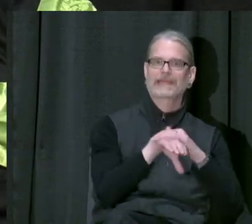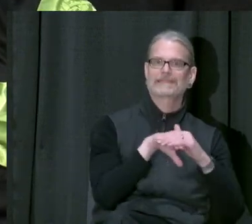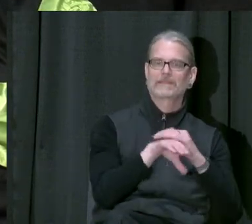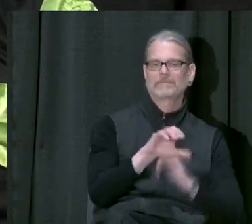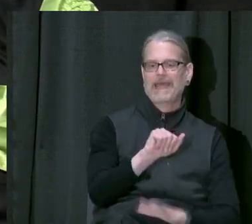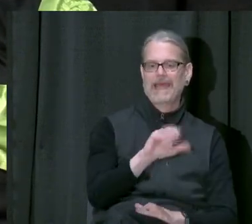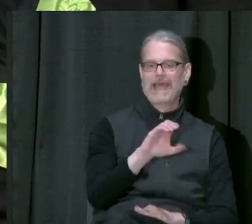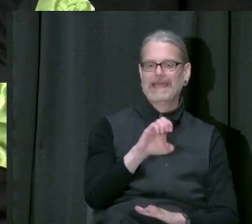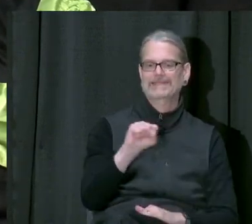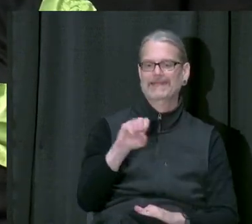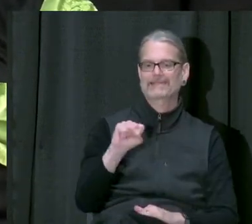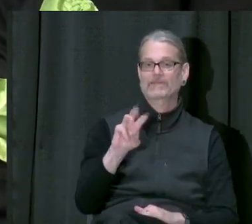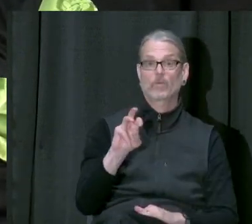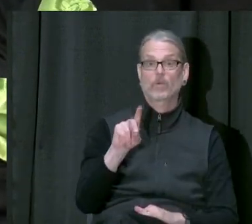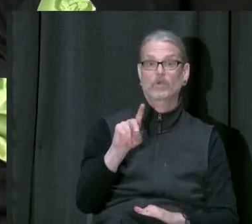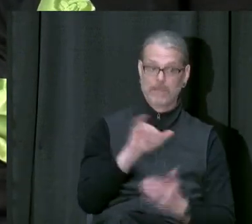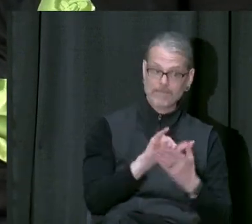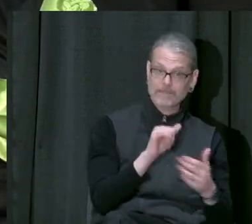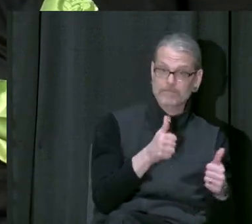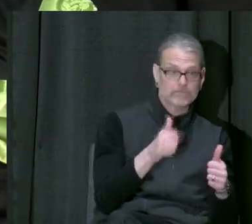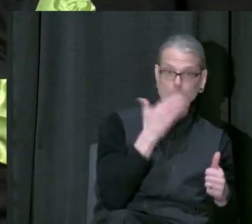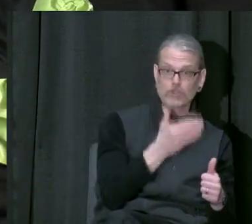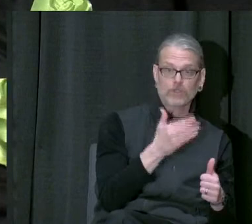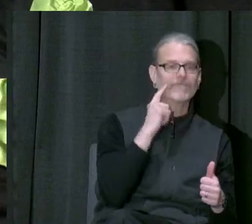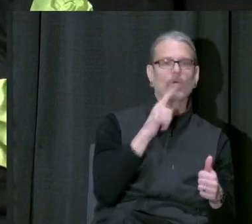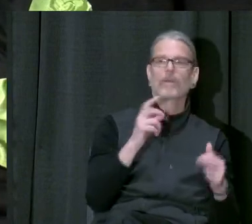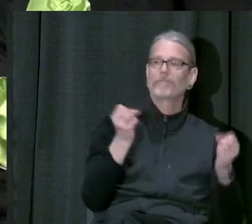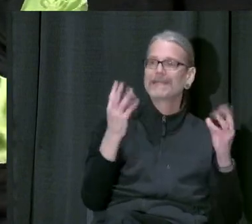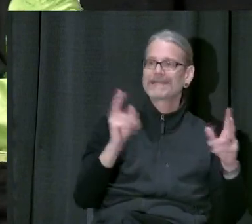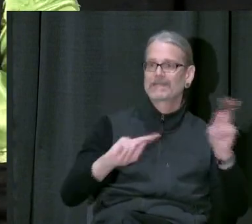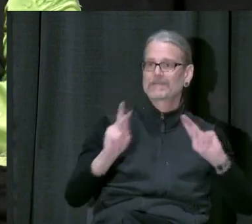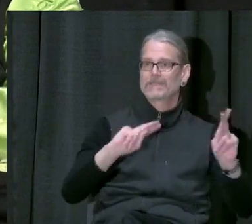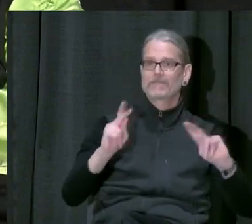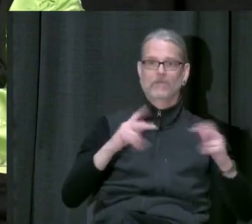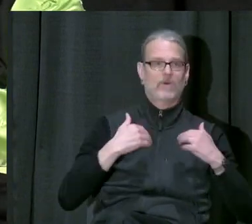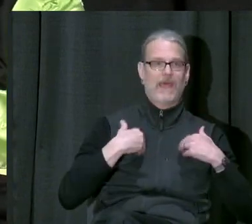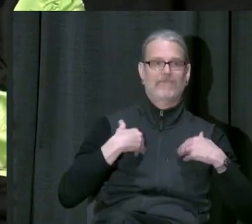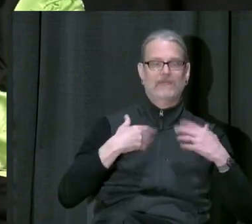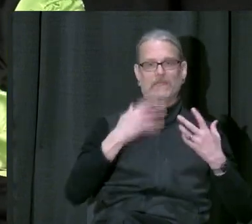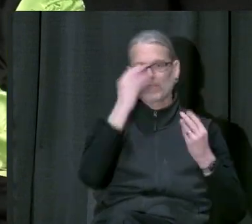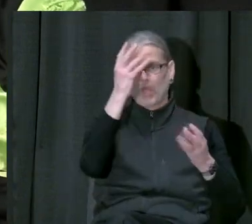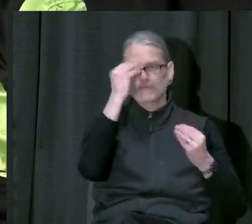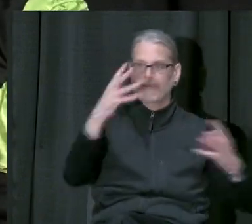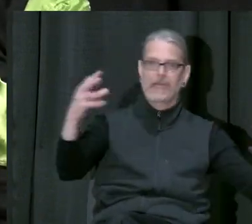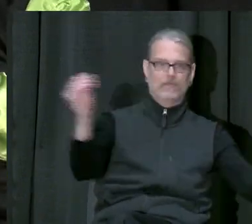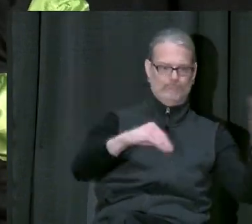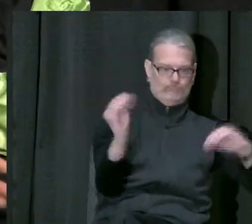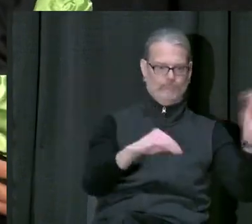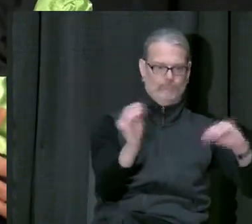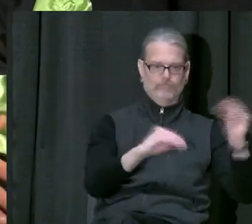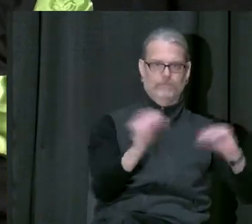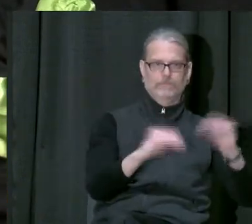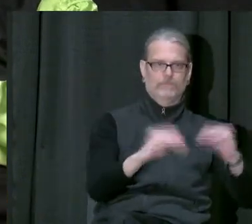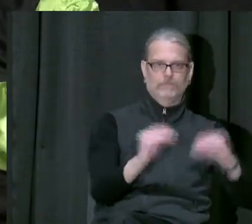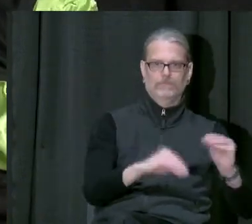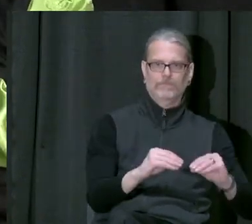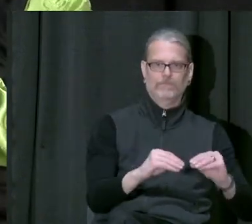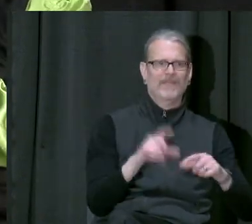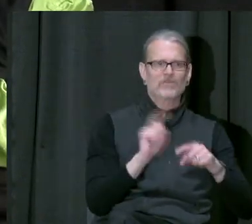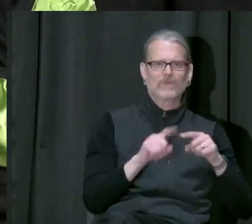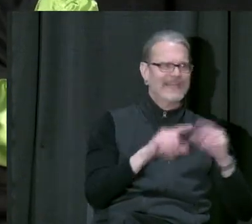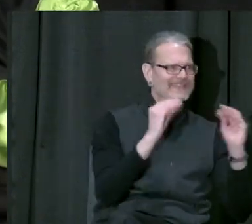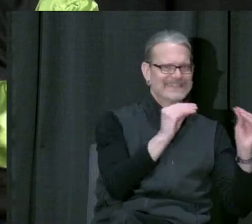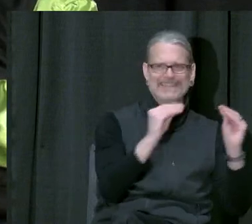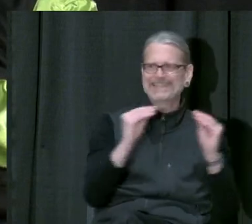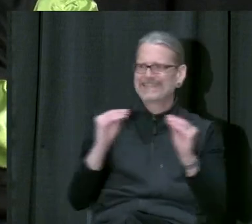that works really well for when you have a large group of people contributing content that all has to be accessible. You can't teach everyone in